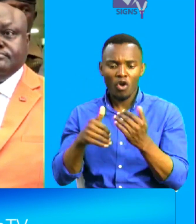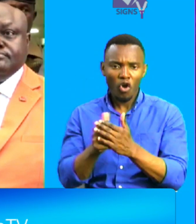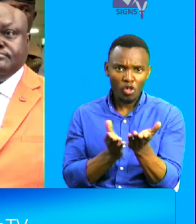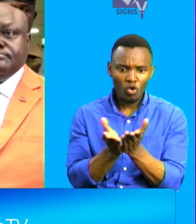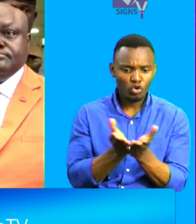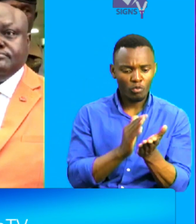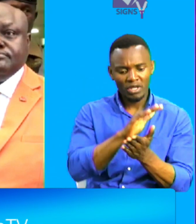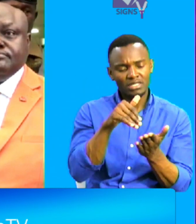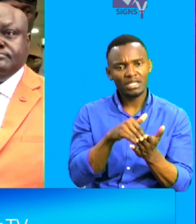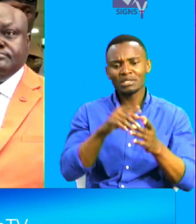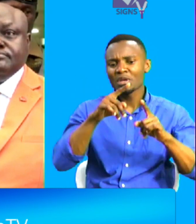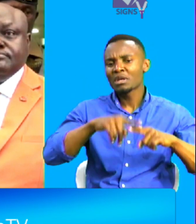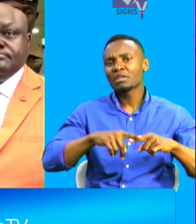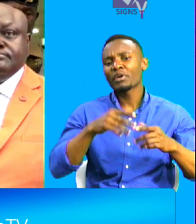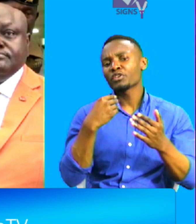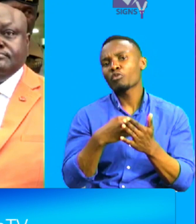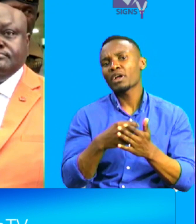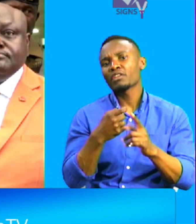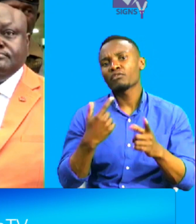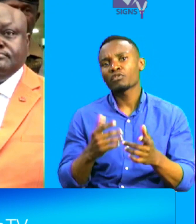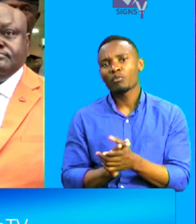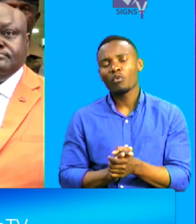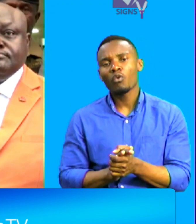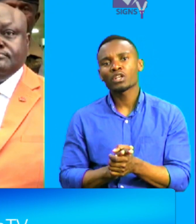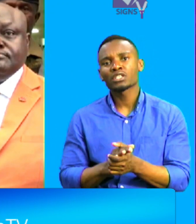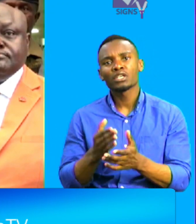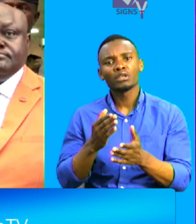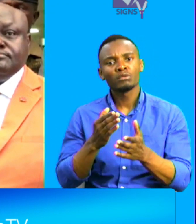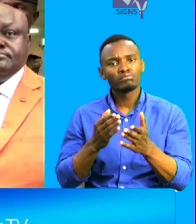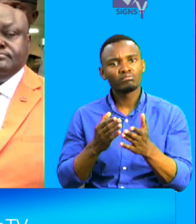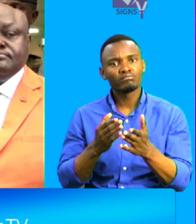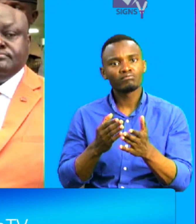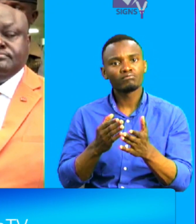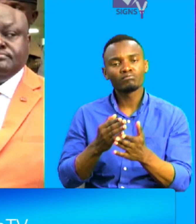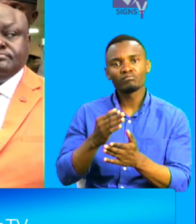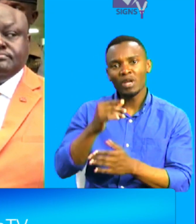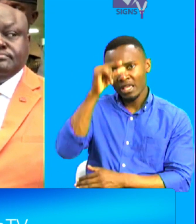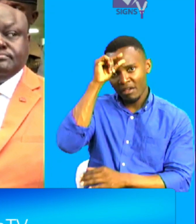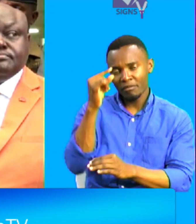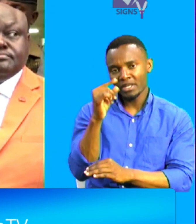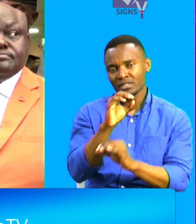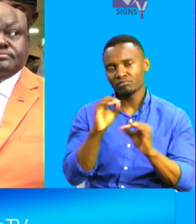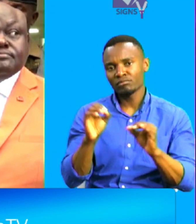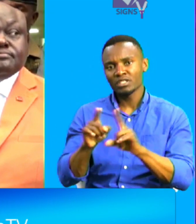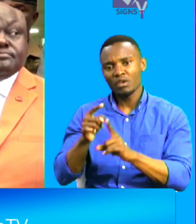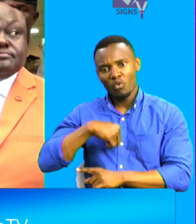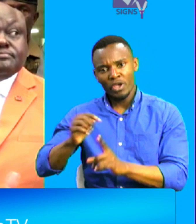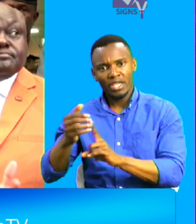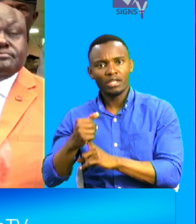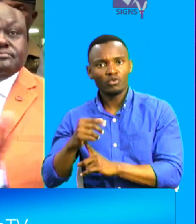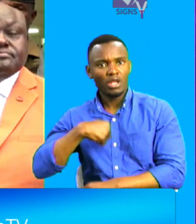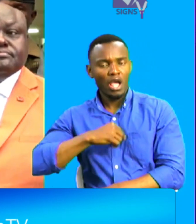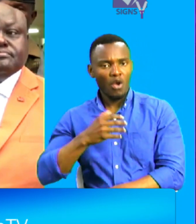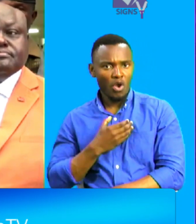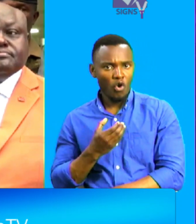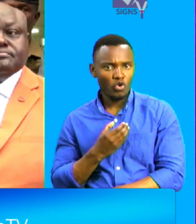do not depend on money from the exchequer. We generate our own revenue, and I'm going to also to have a discussion with